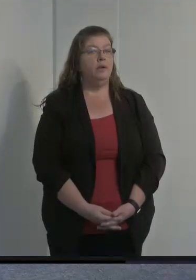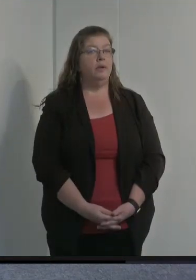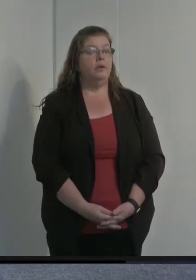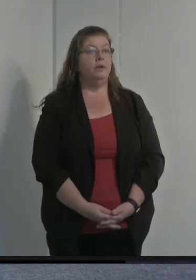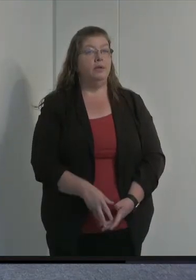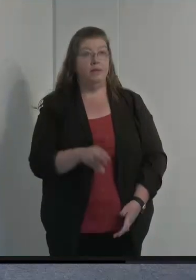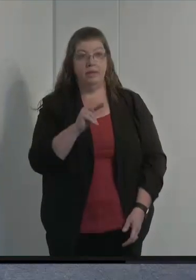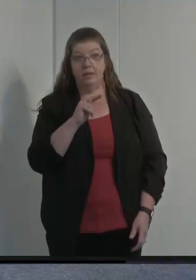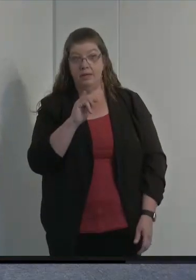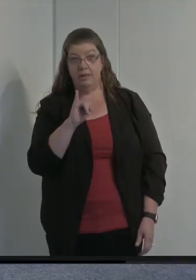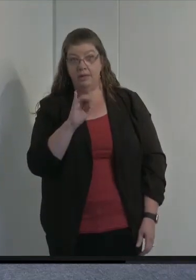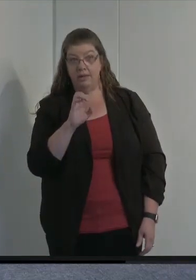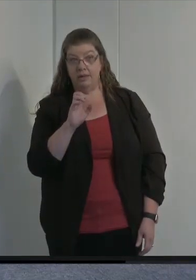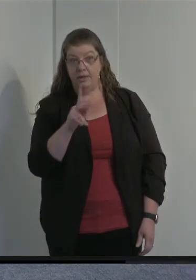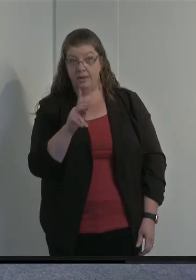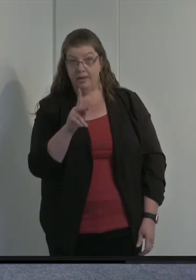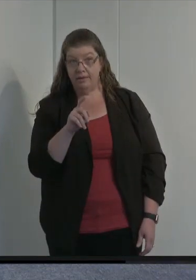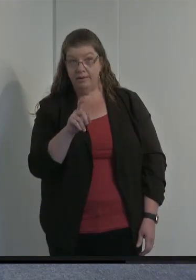Nick.